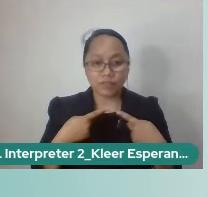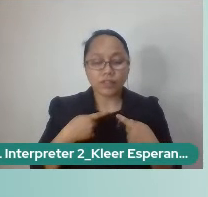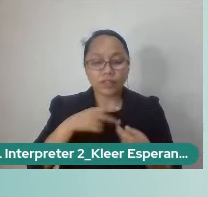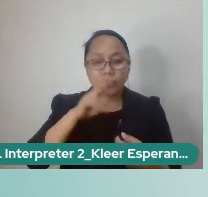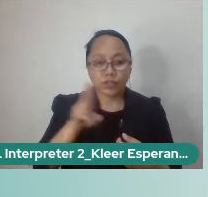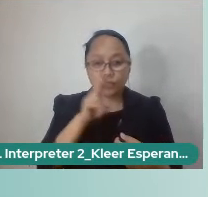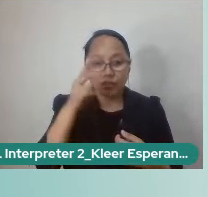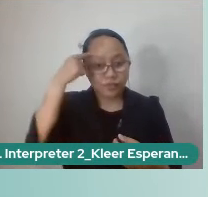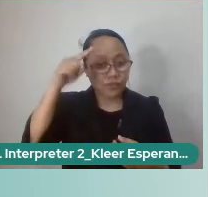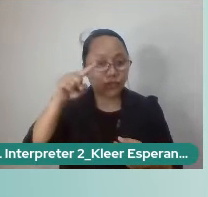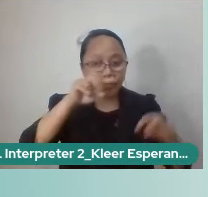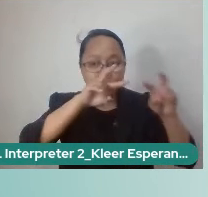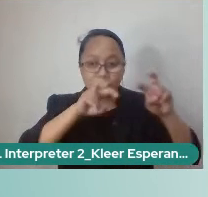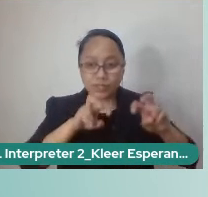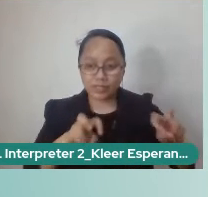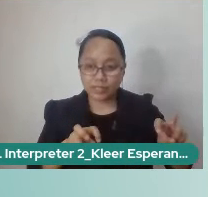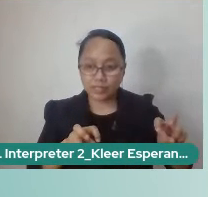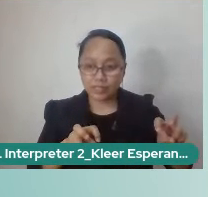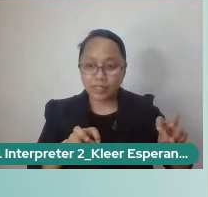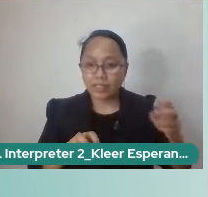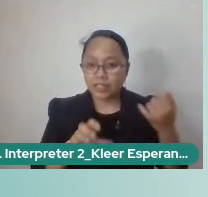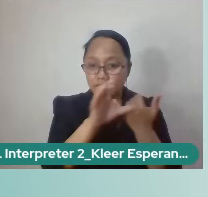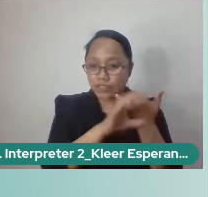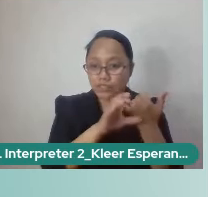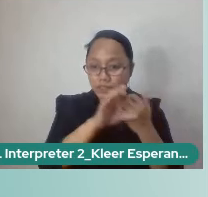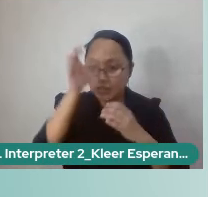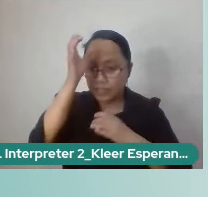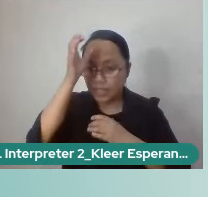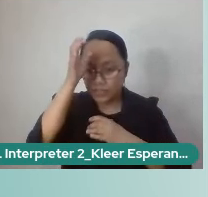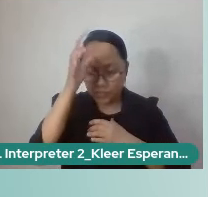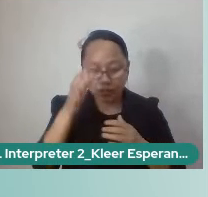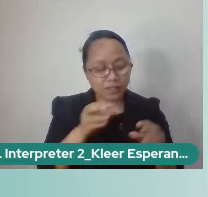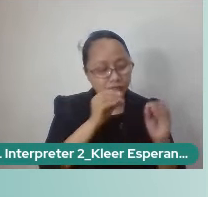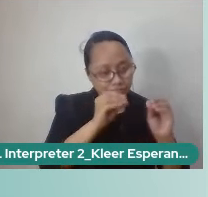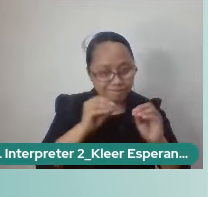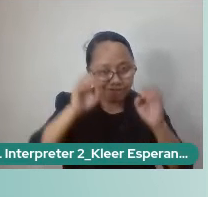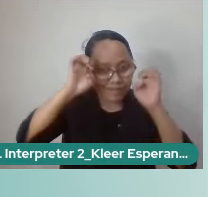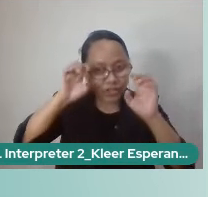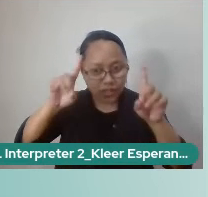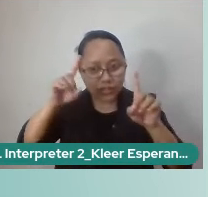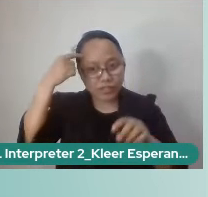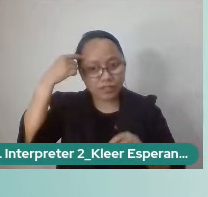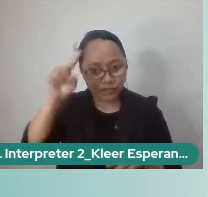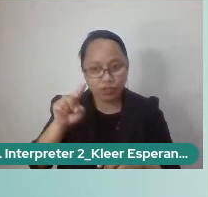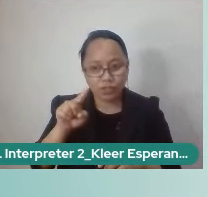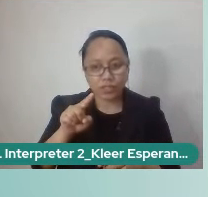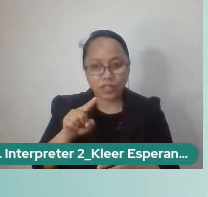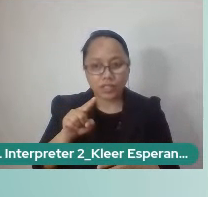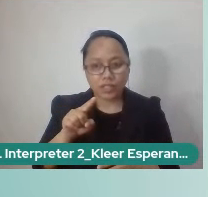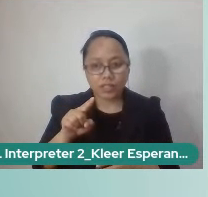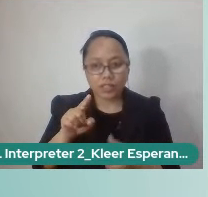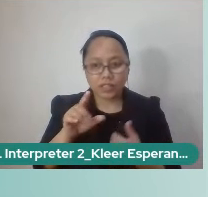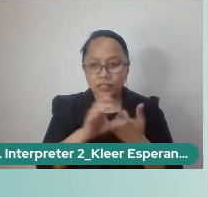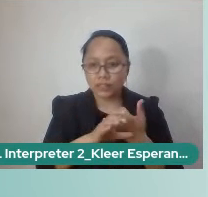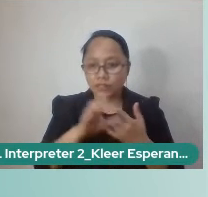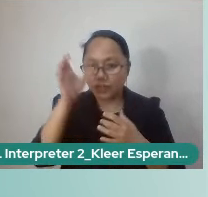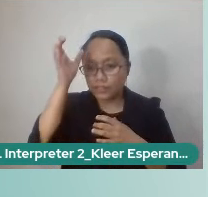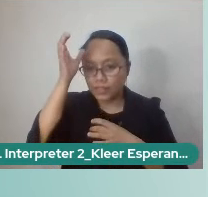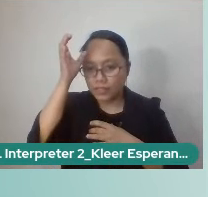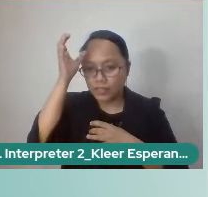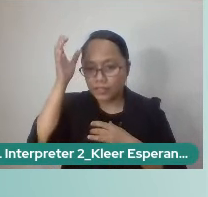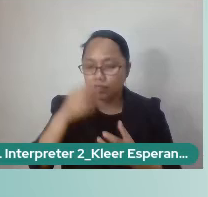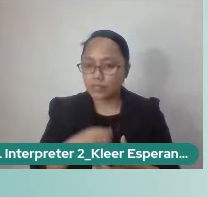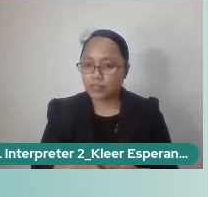in the screening program even further, and particularly to do so in high-risk groups, thus increasing equity of